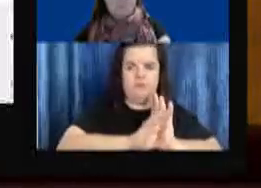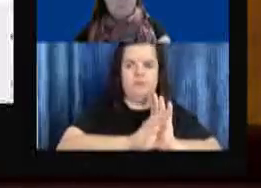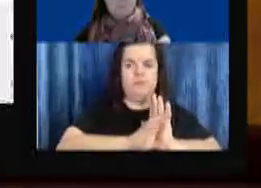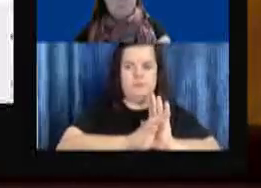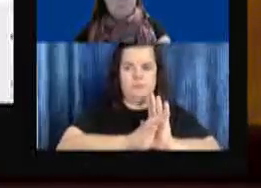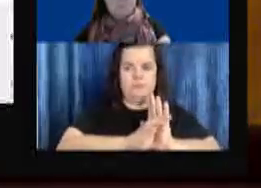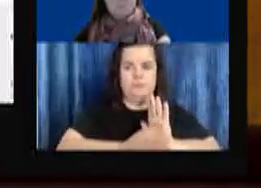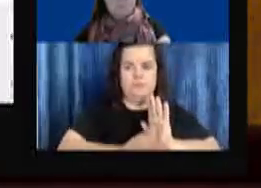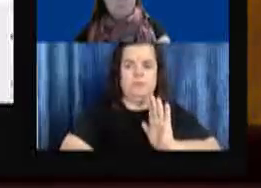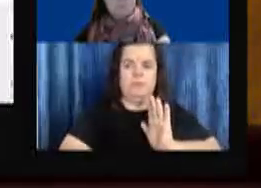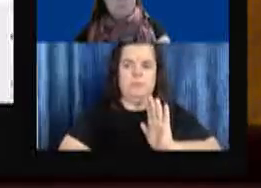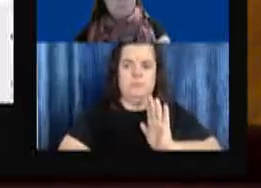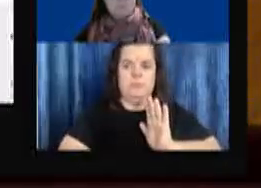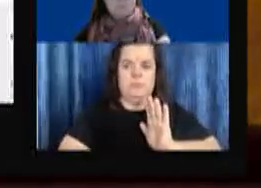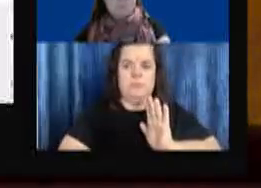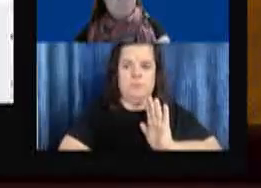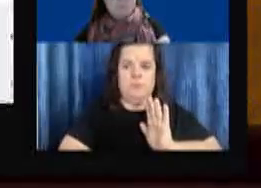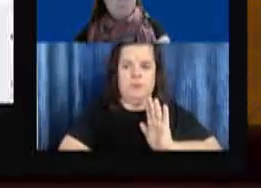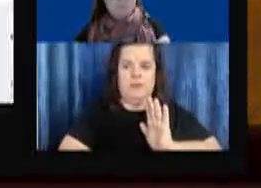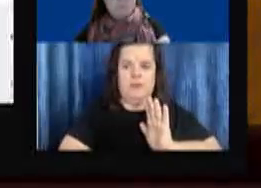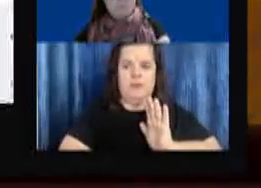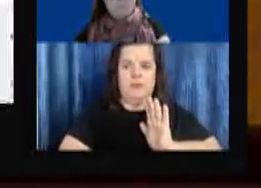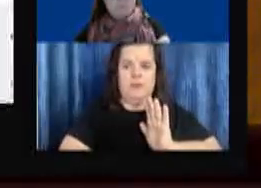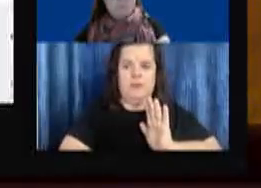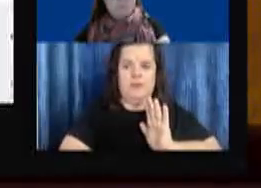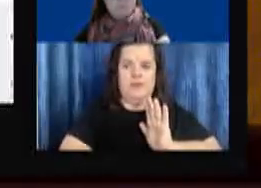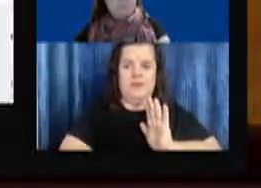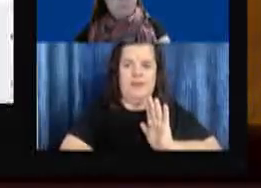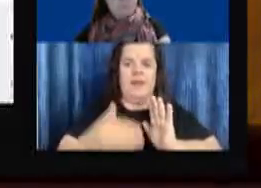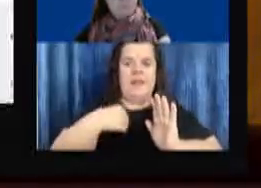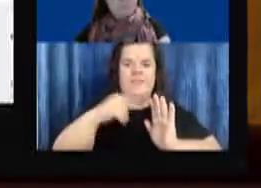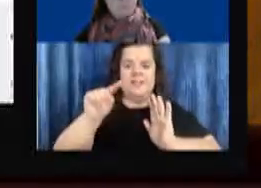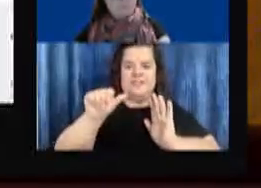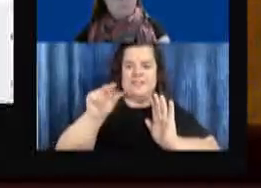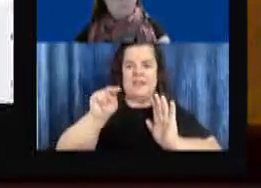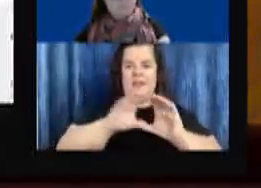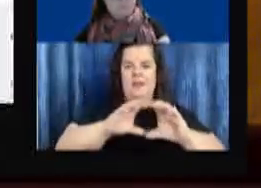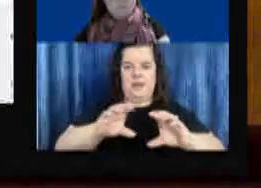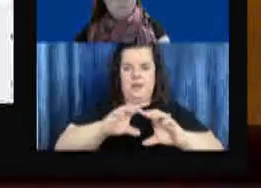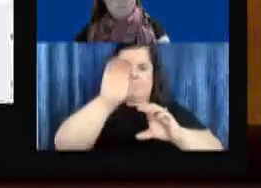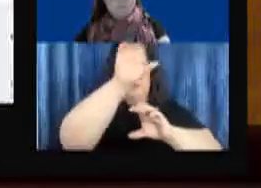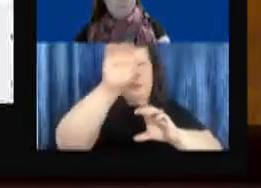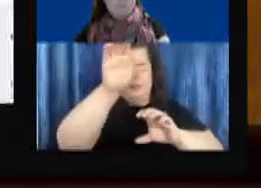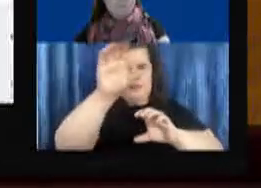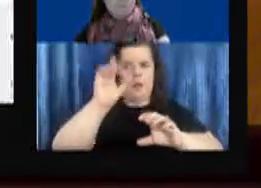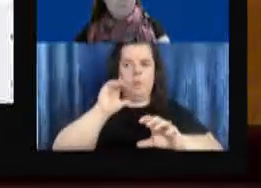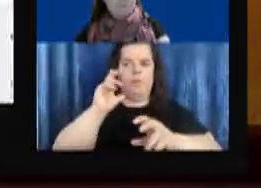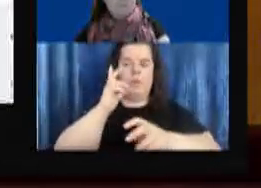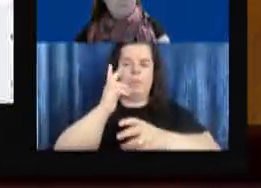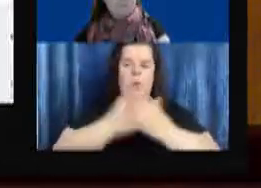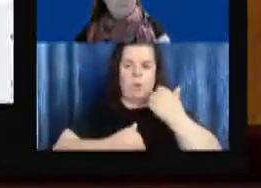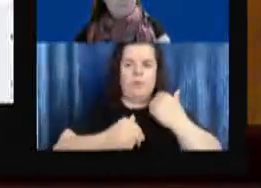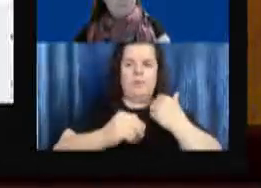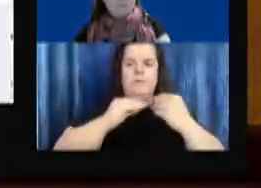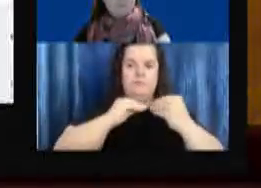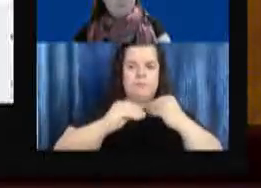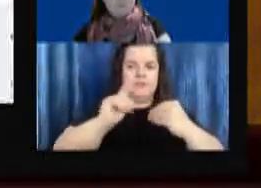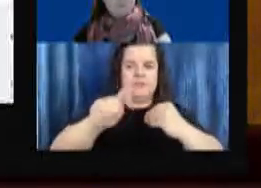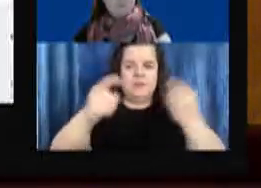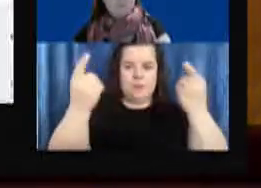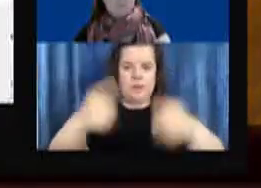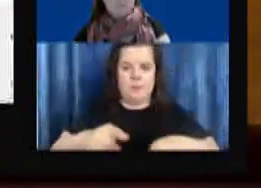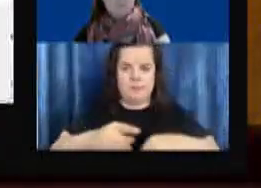of tan sections. There's an upper and a lower pad where we anticipate the remediation will need to occur. And